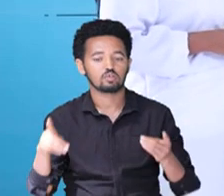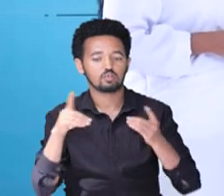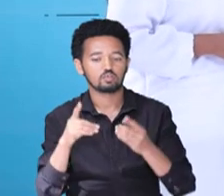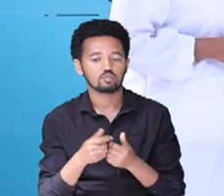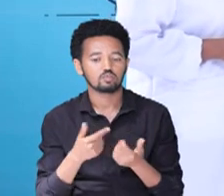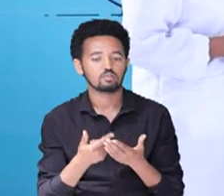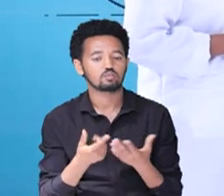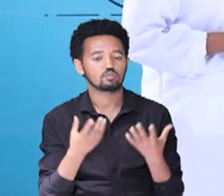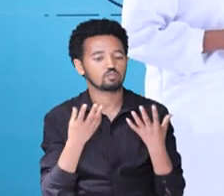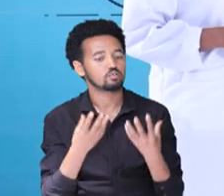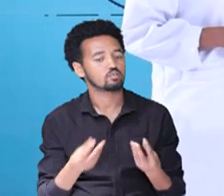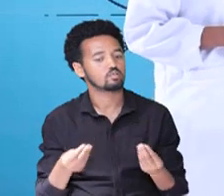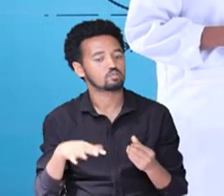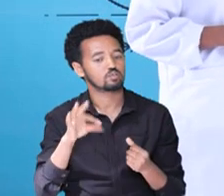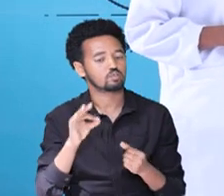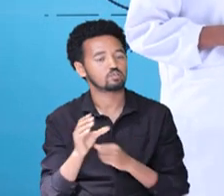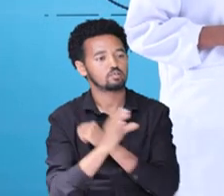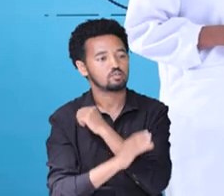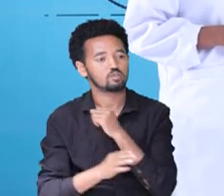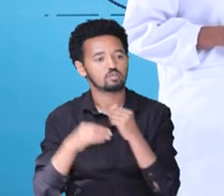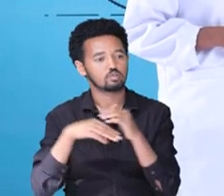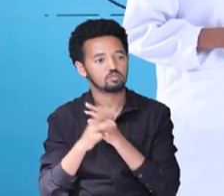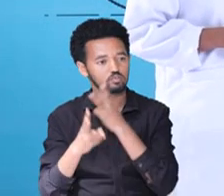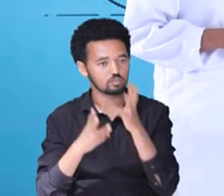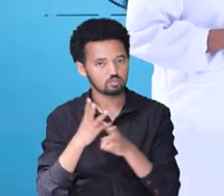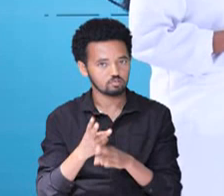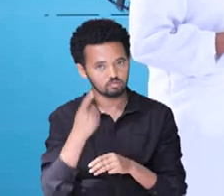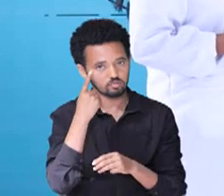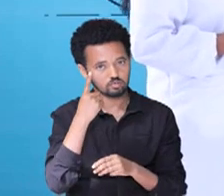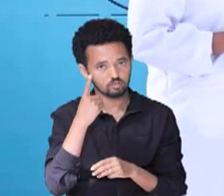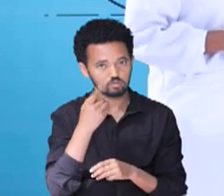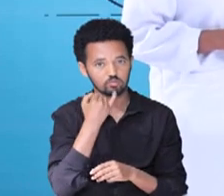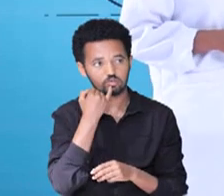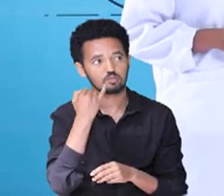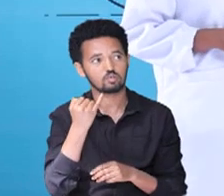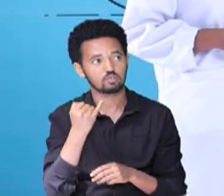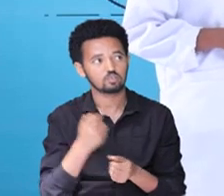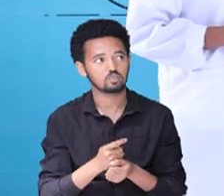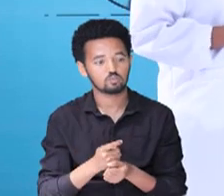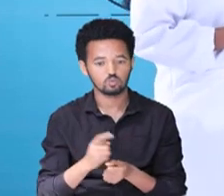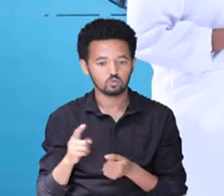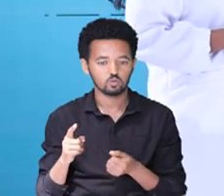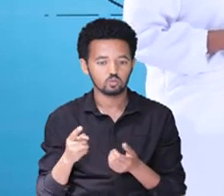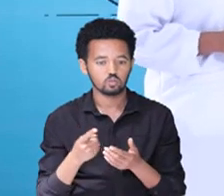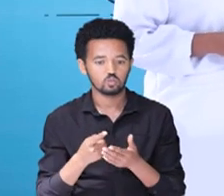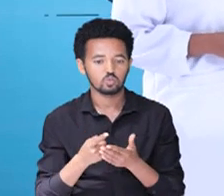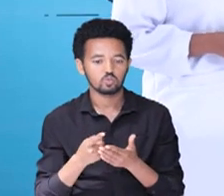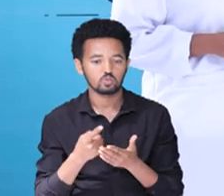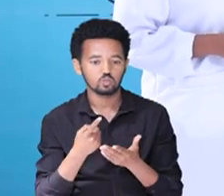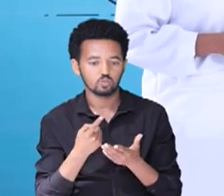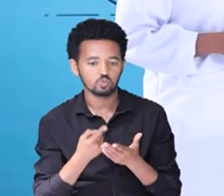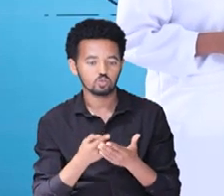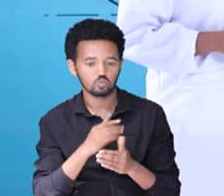The sparsely populated region of the world, the first one is the tundra region. The tundra